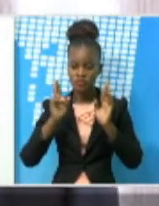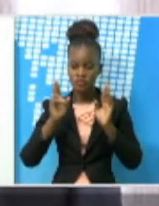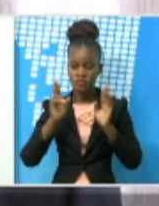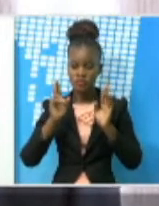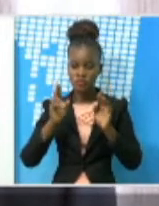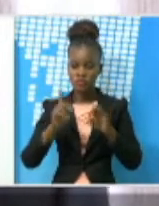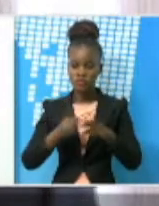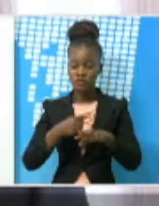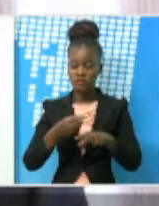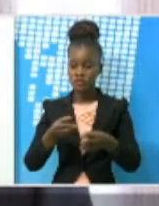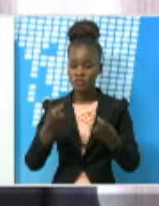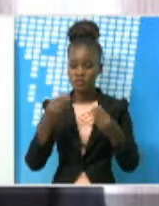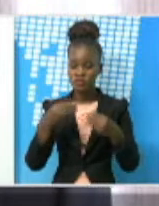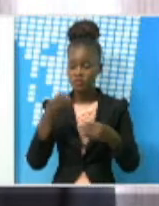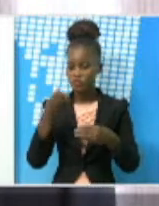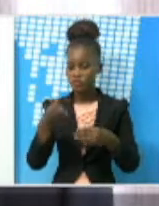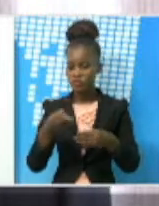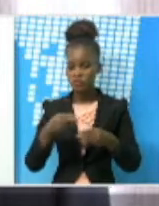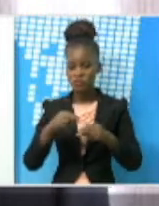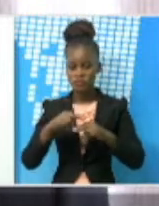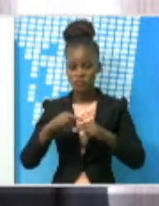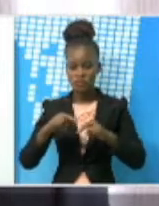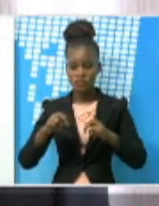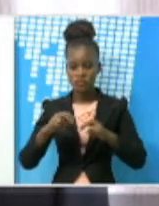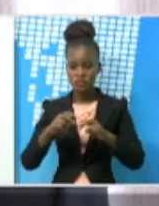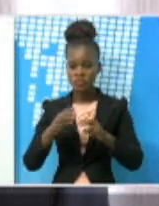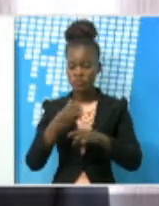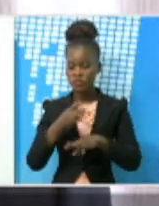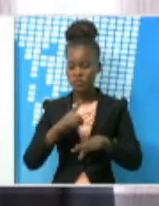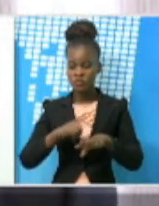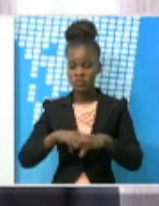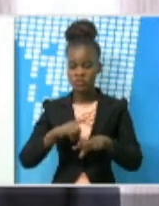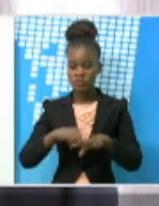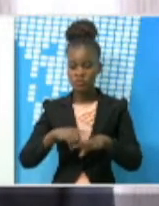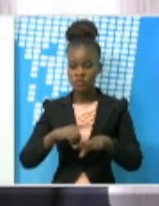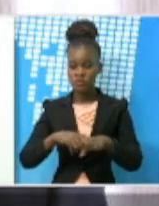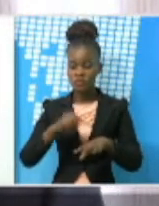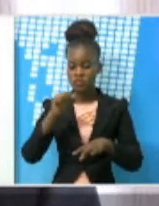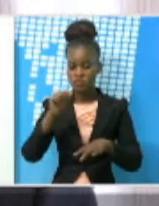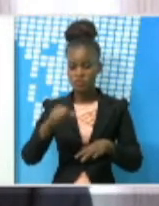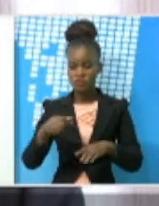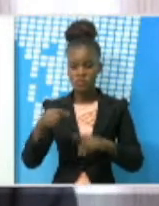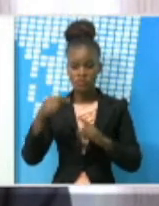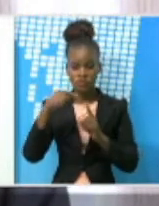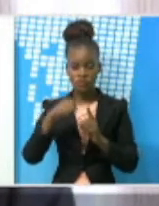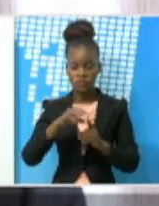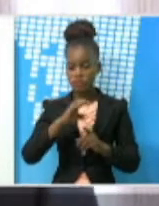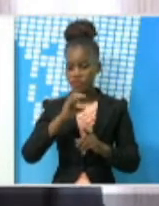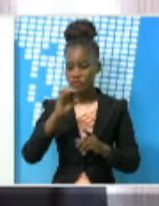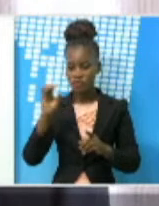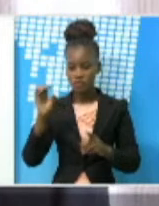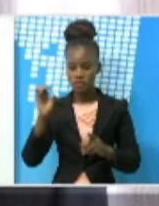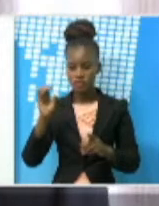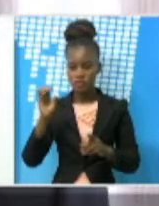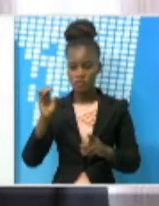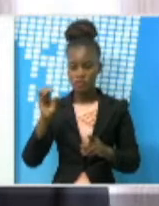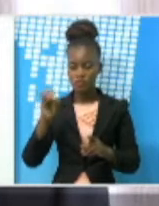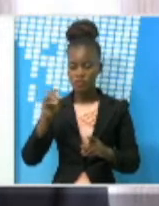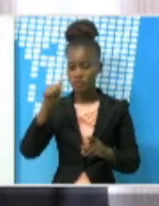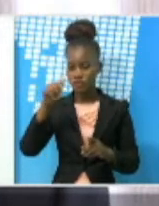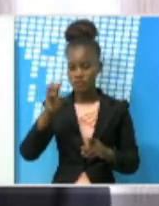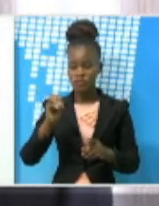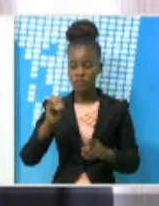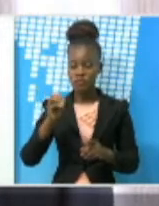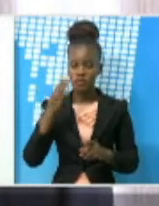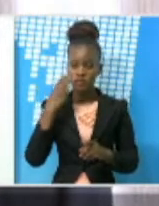when we give this check, these checks out this time around, we shall come to across approximately 7 billion